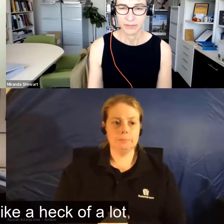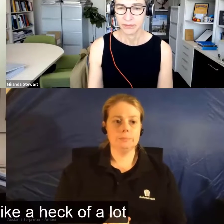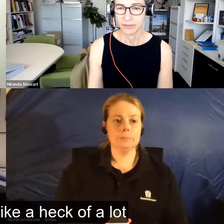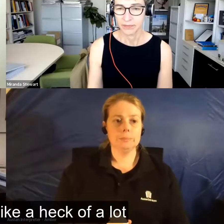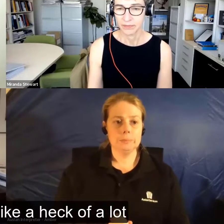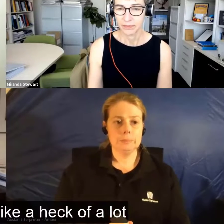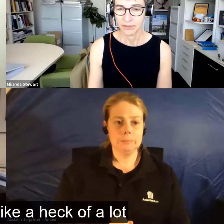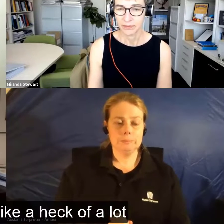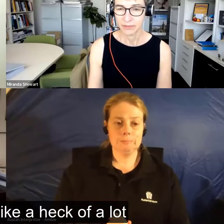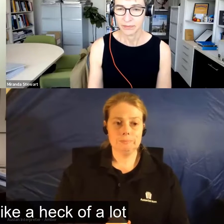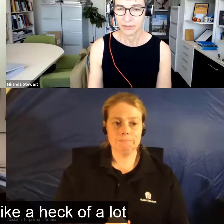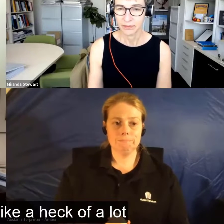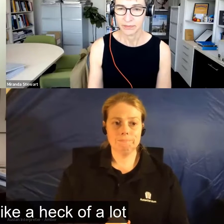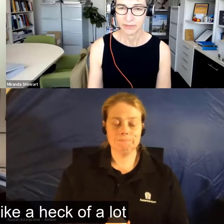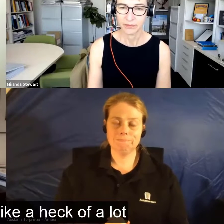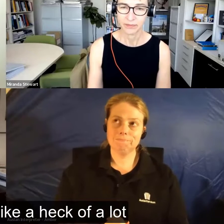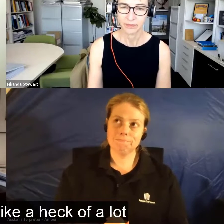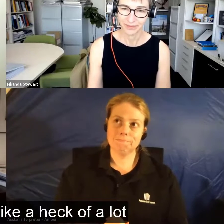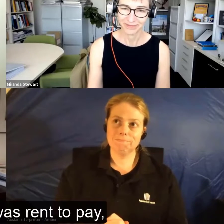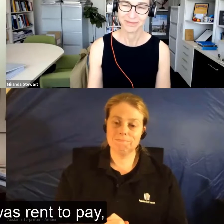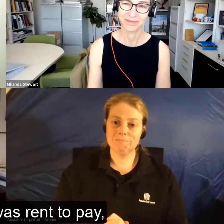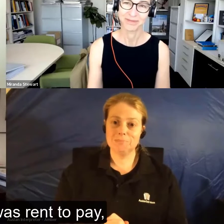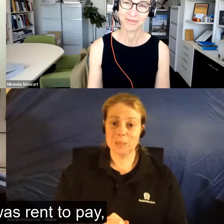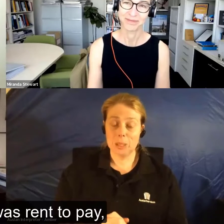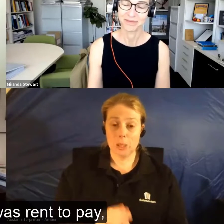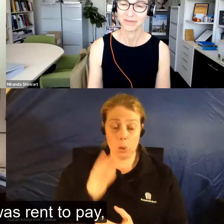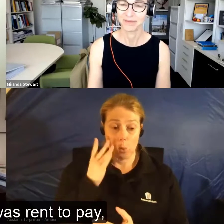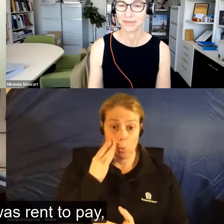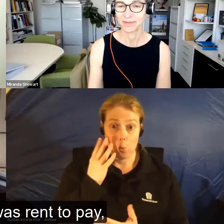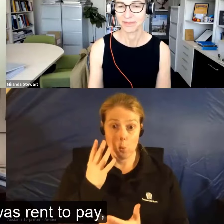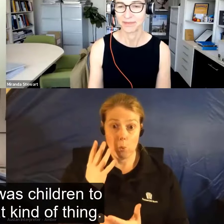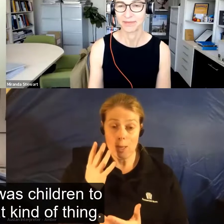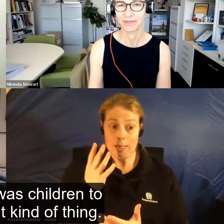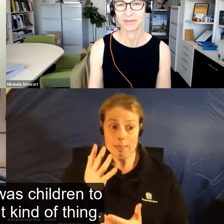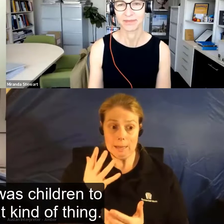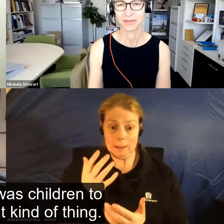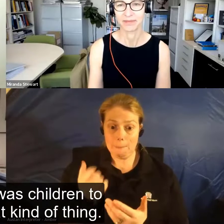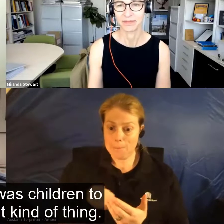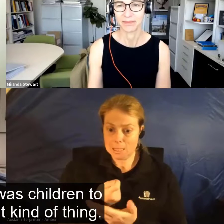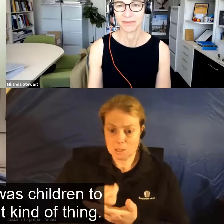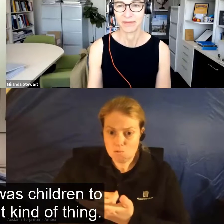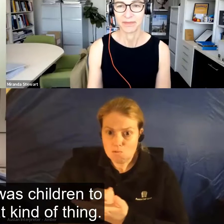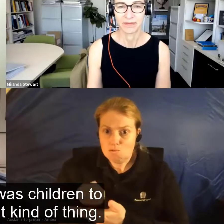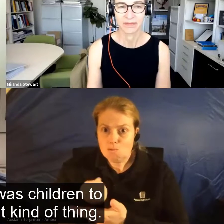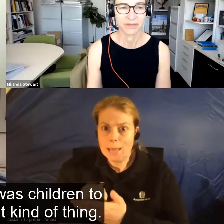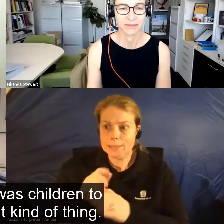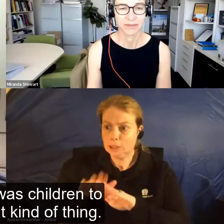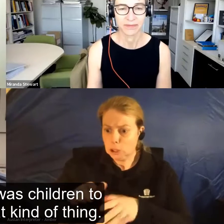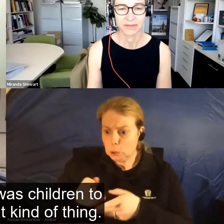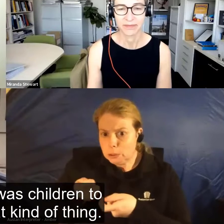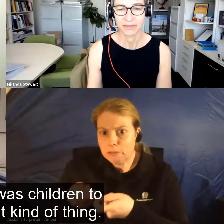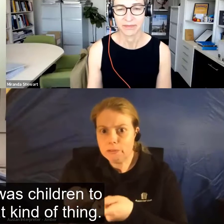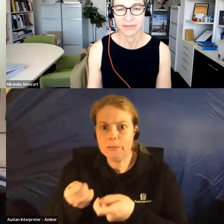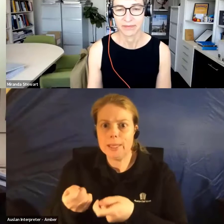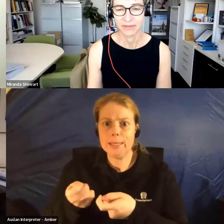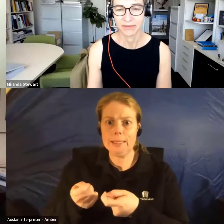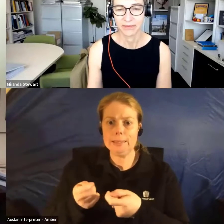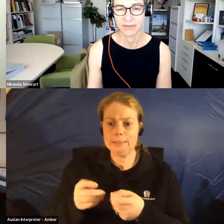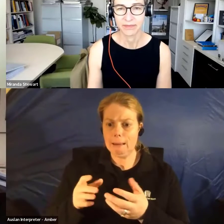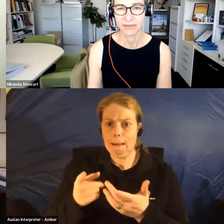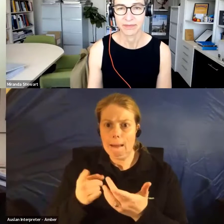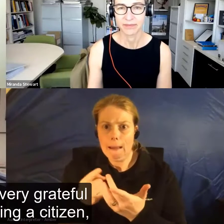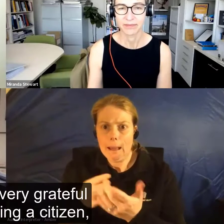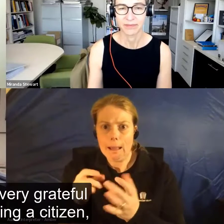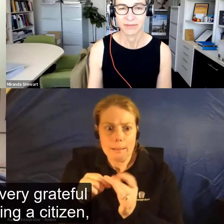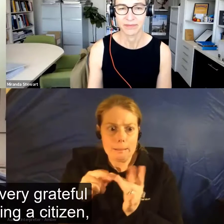It did not seem like a heck of a lot when there was rent to pay, when there was children to feed and that kind of thing.